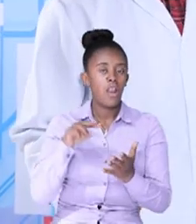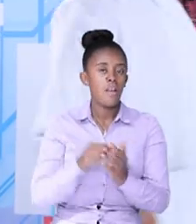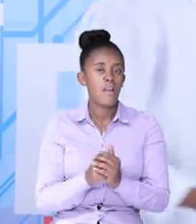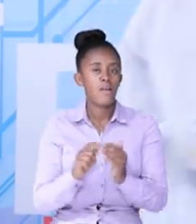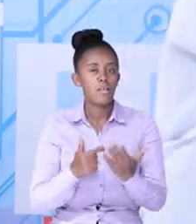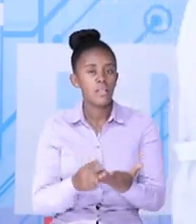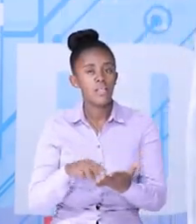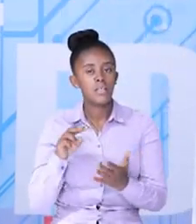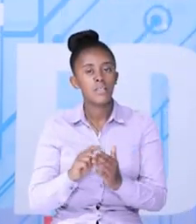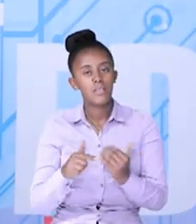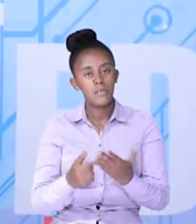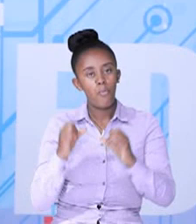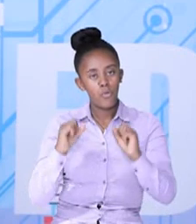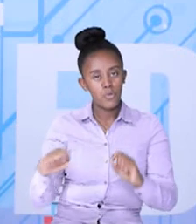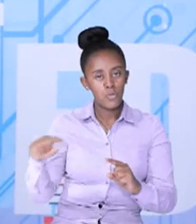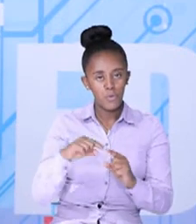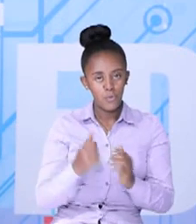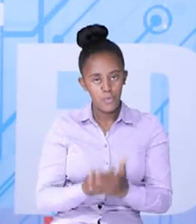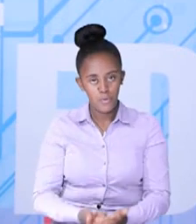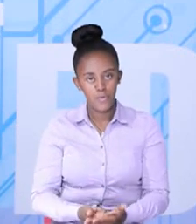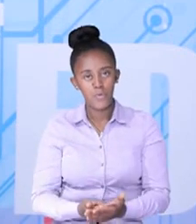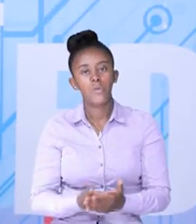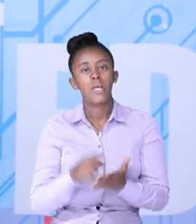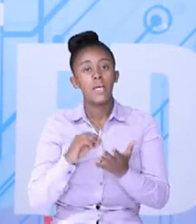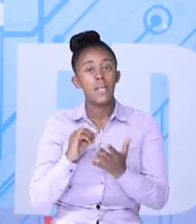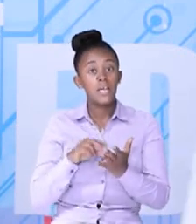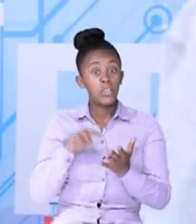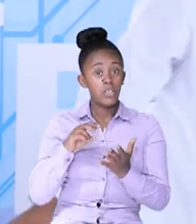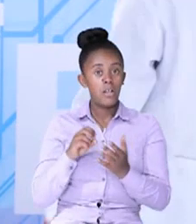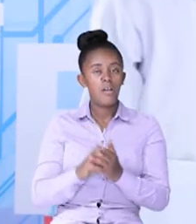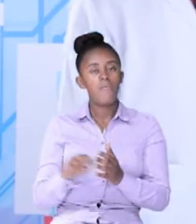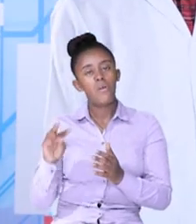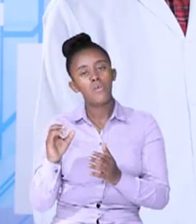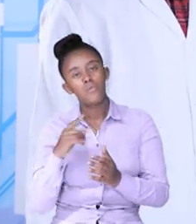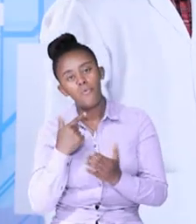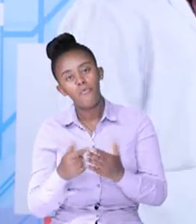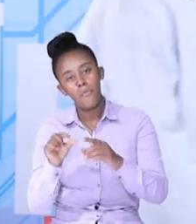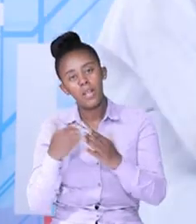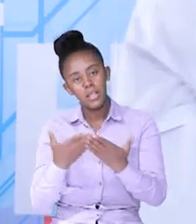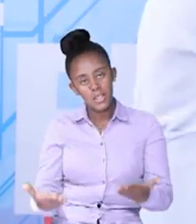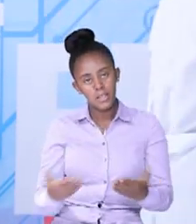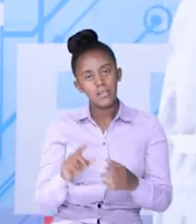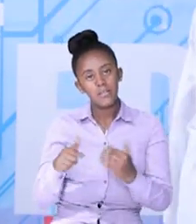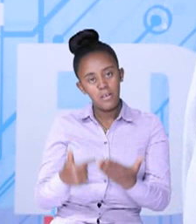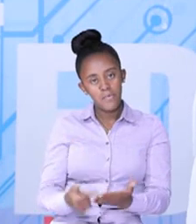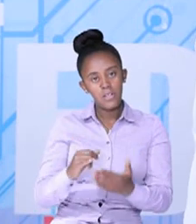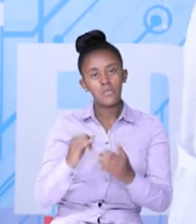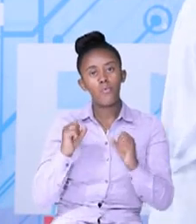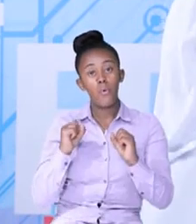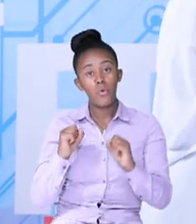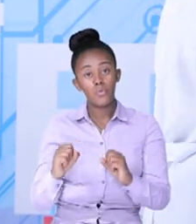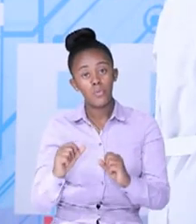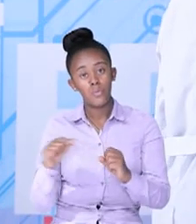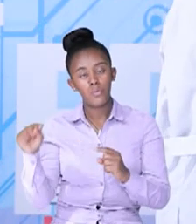is at rest, it's possible to eliminate this if the initial velocity of the charged particle is at rest. Therefore, it's possible to have an